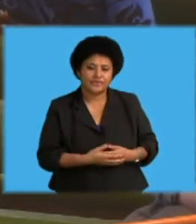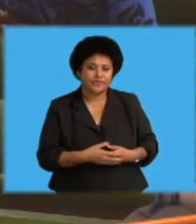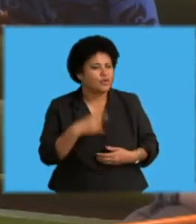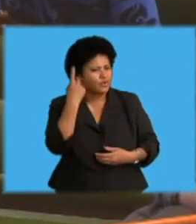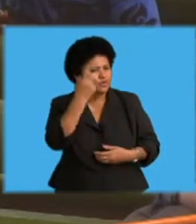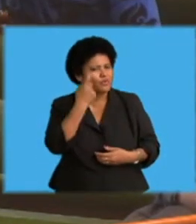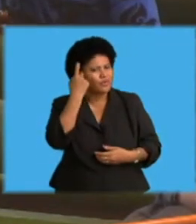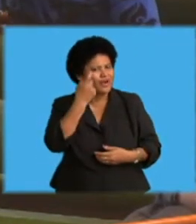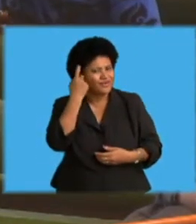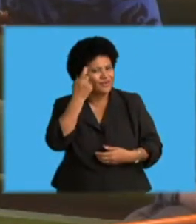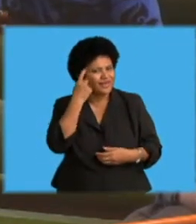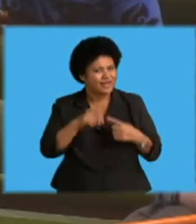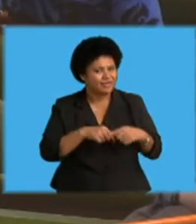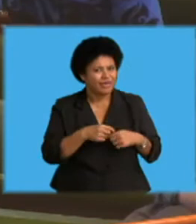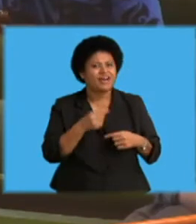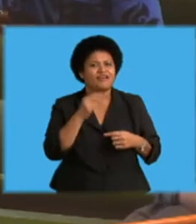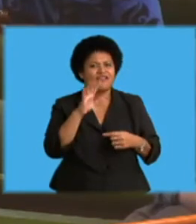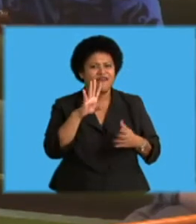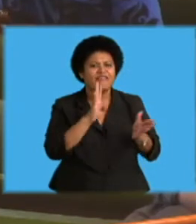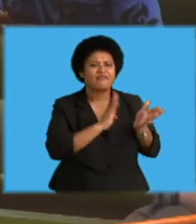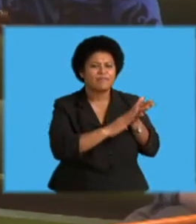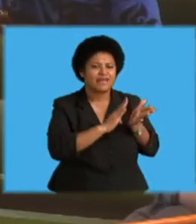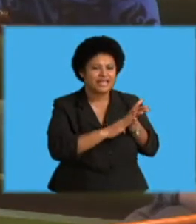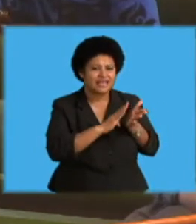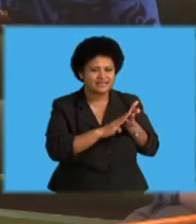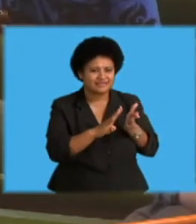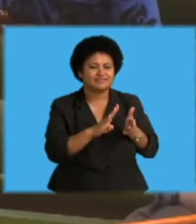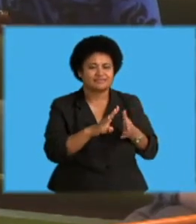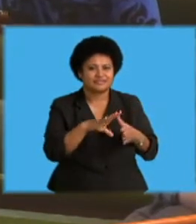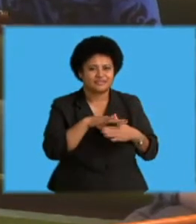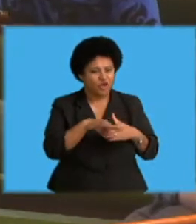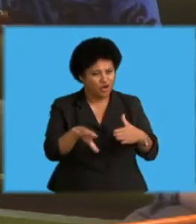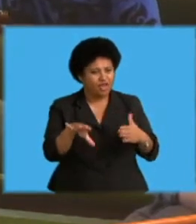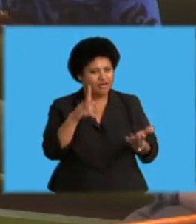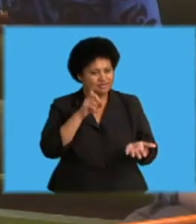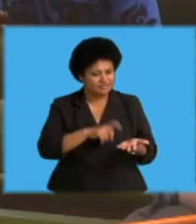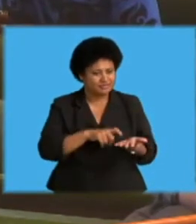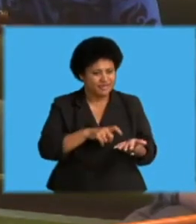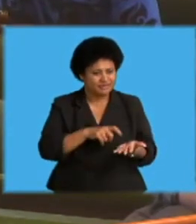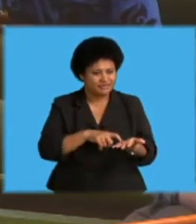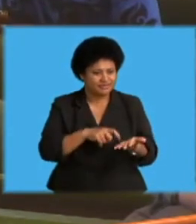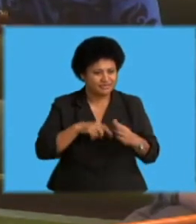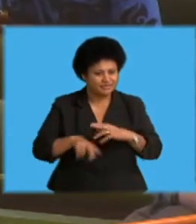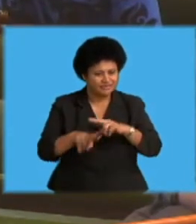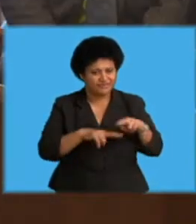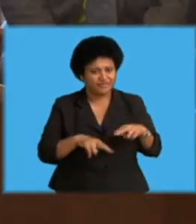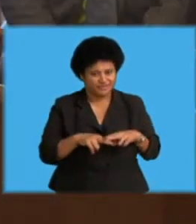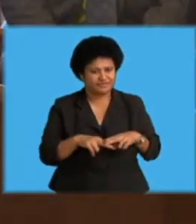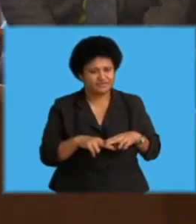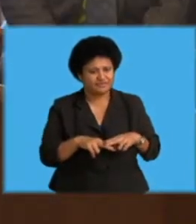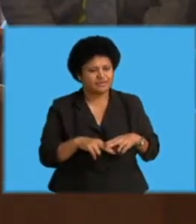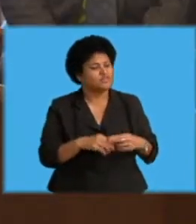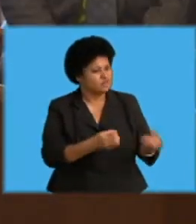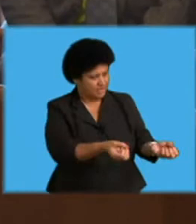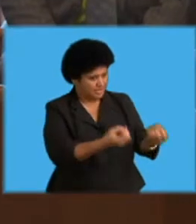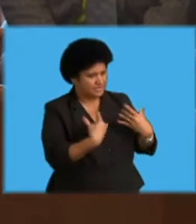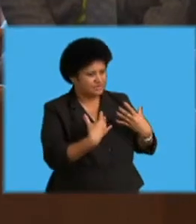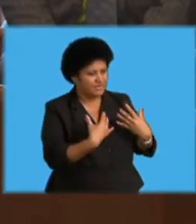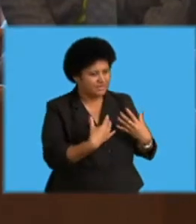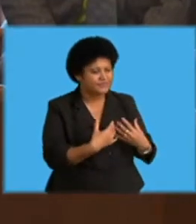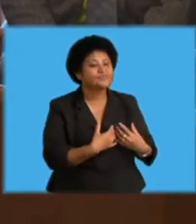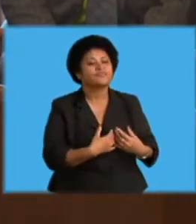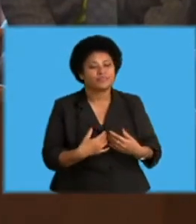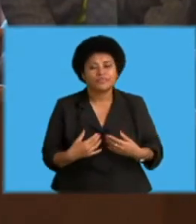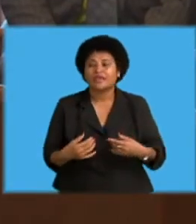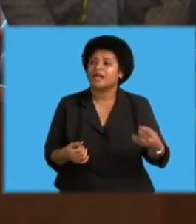Can you further elaborate about that? Thank you, Madam Speaker. Thank you, Honorable Minister. See, Madam Speaker, again, thank